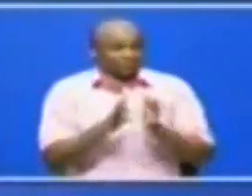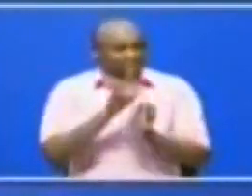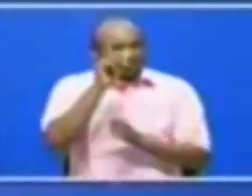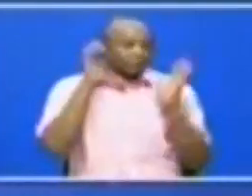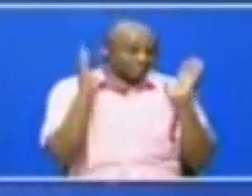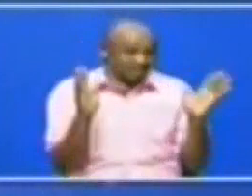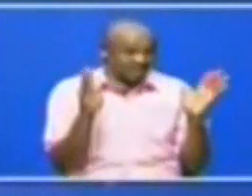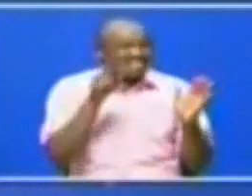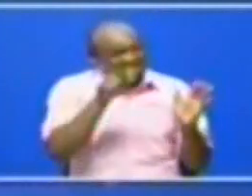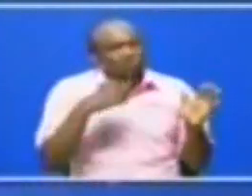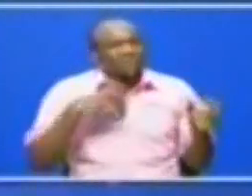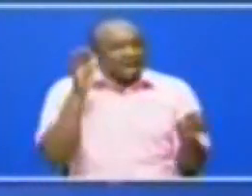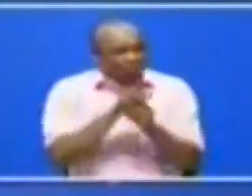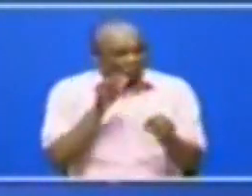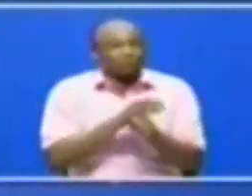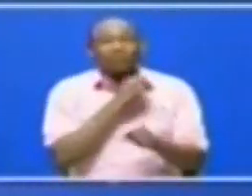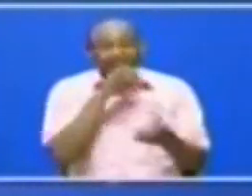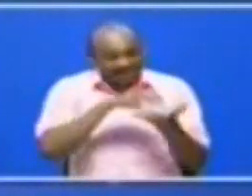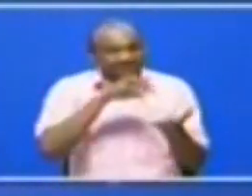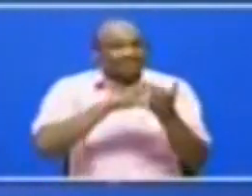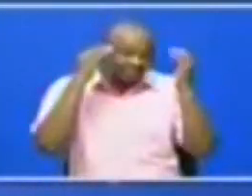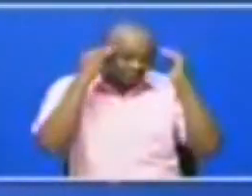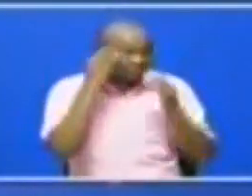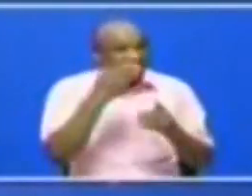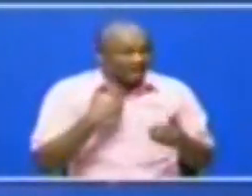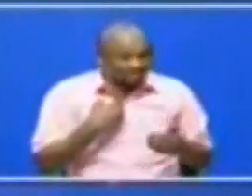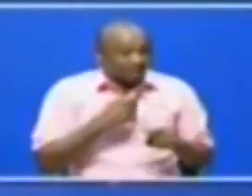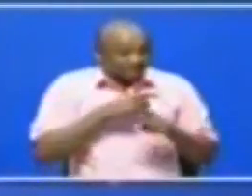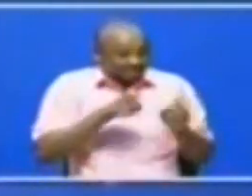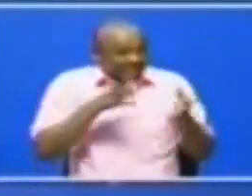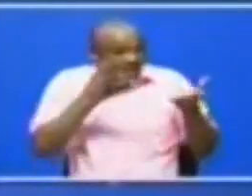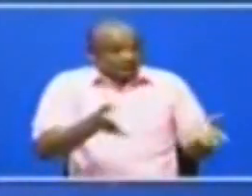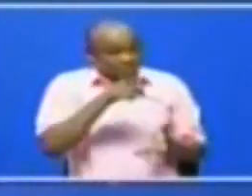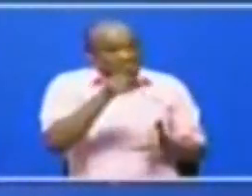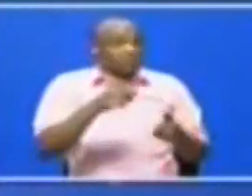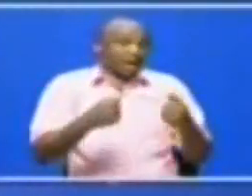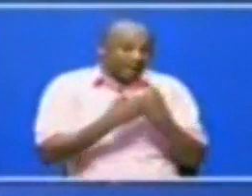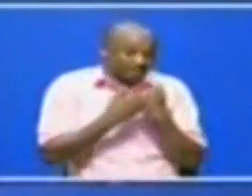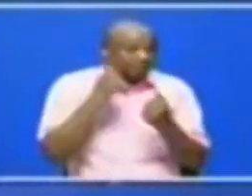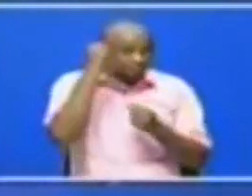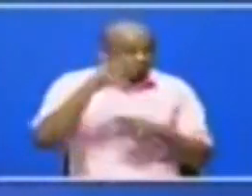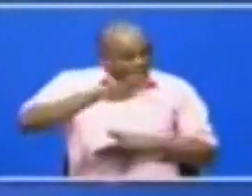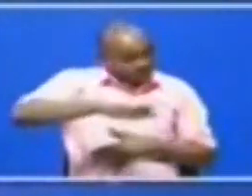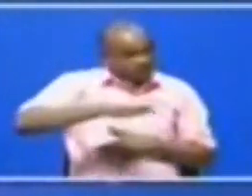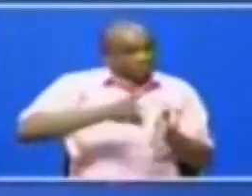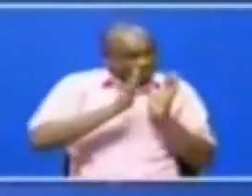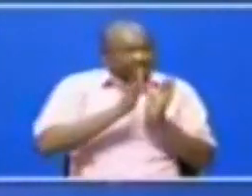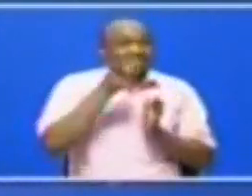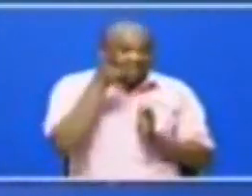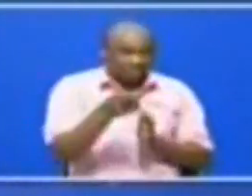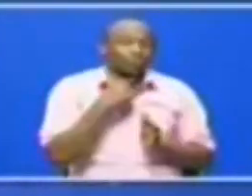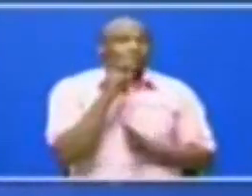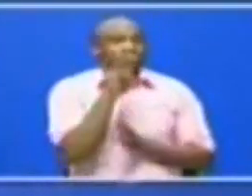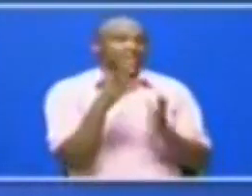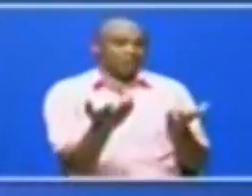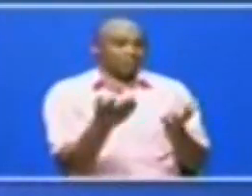question. So there's going to be a lot of litigation for sure. But how that litigation is going to play out in the political field, that remains to be seen.